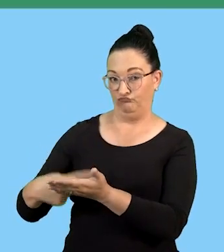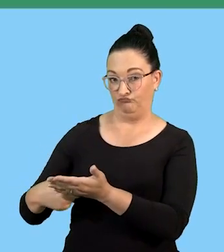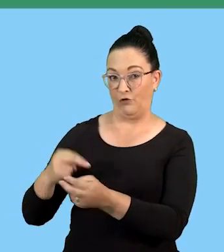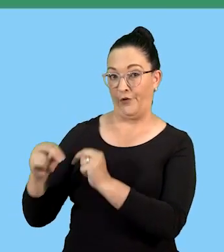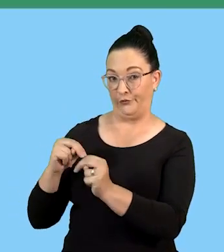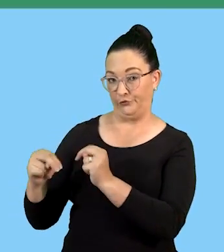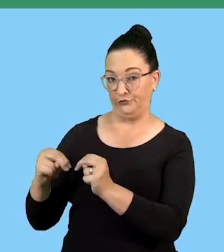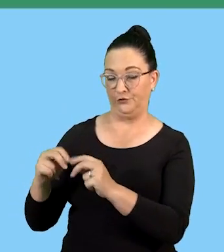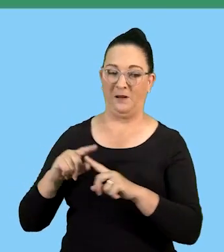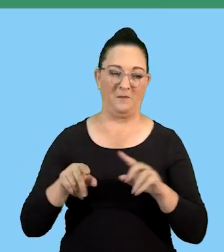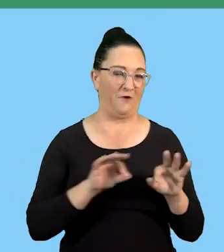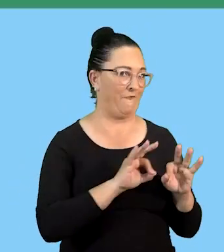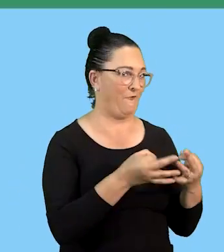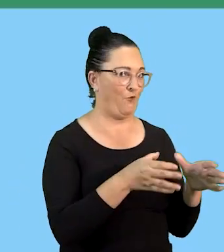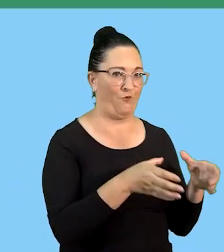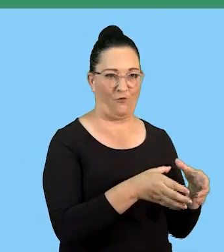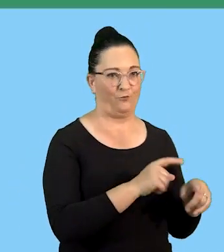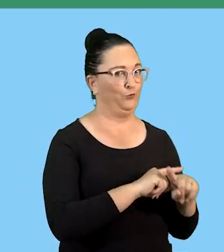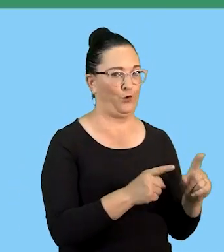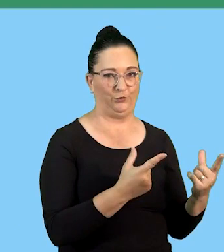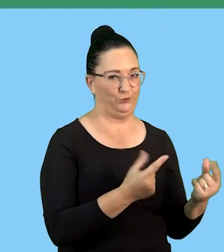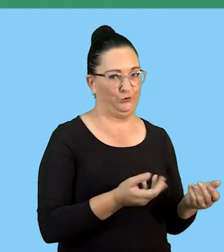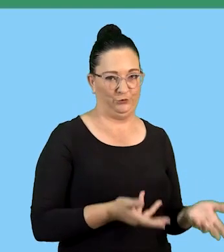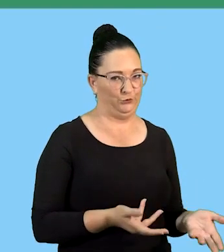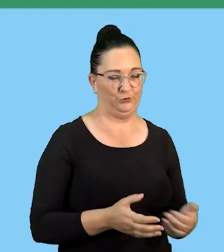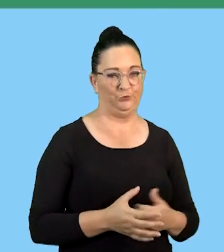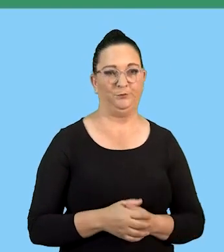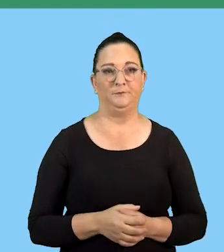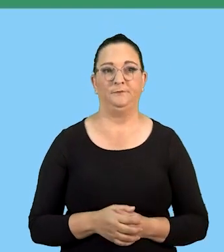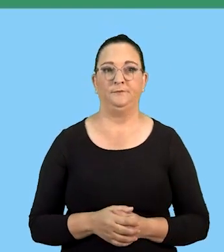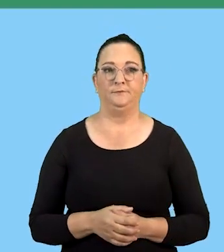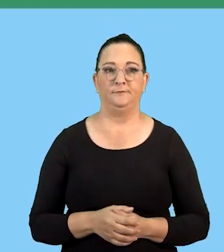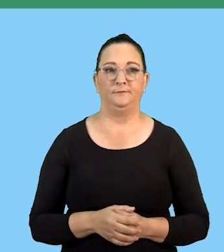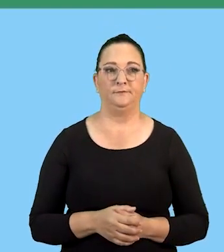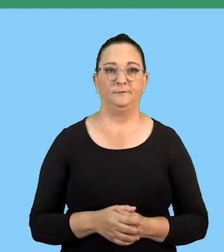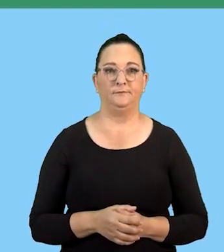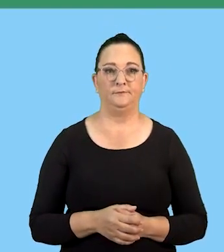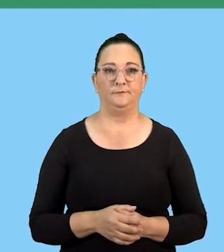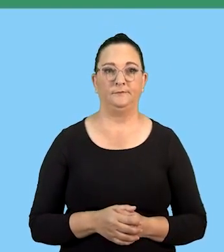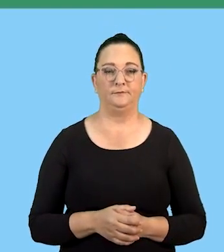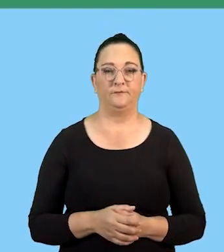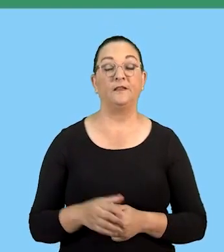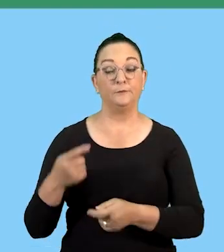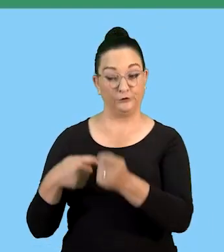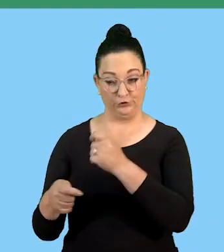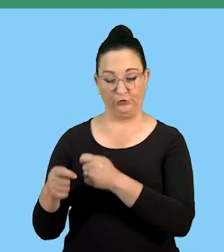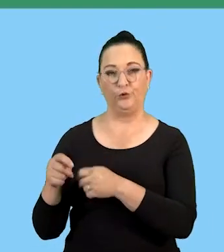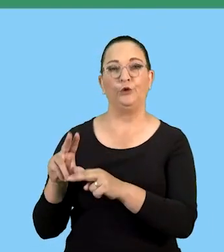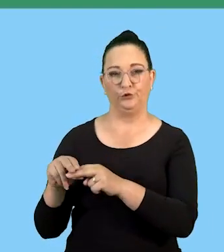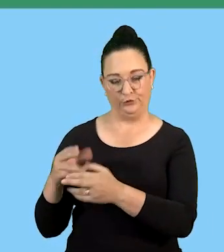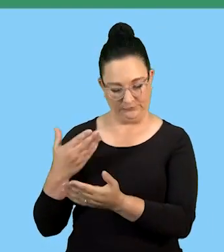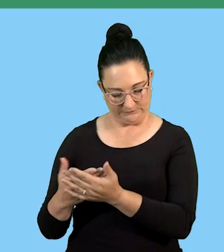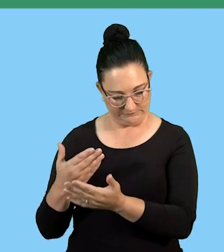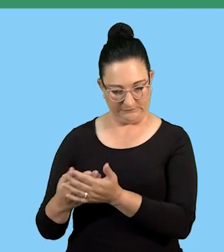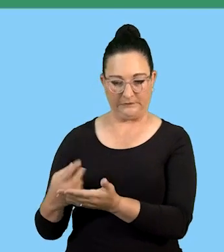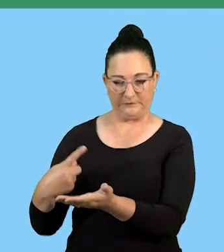remuneration. Remuneration is your salaries and the wages. So workplace forum, we don't deal with remuneration, but trade union, they